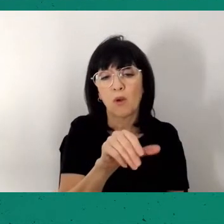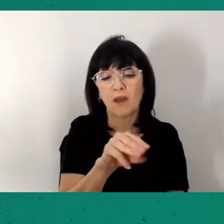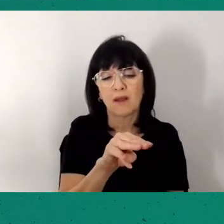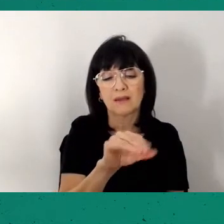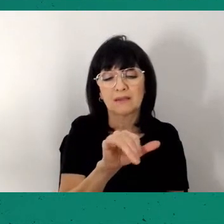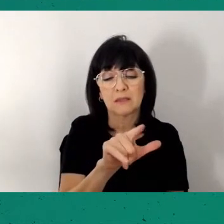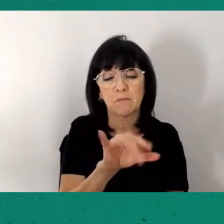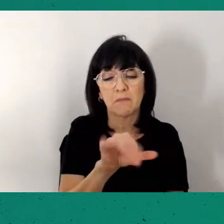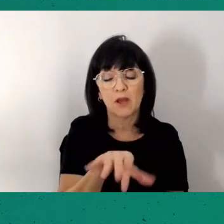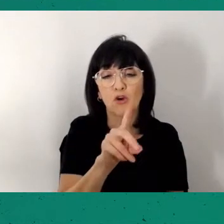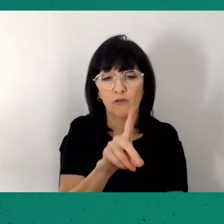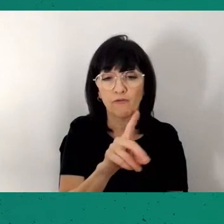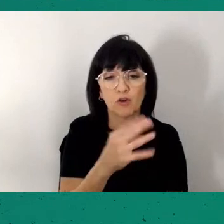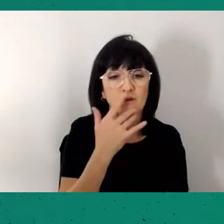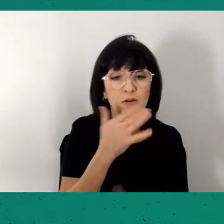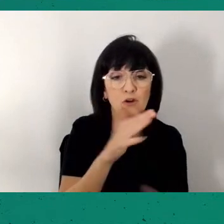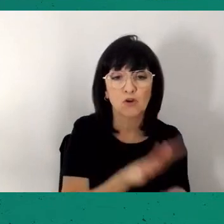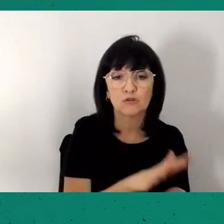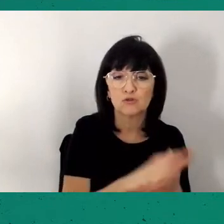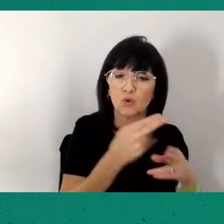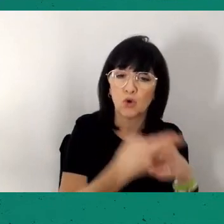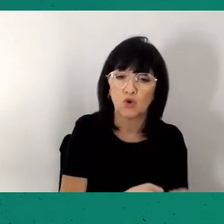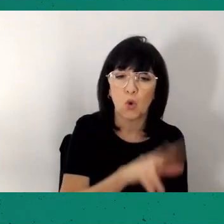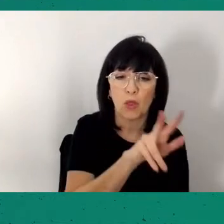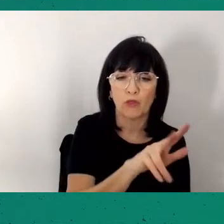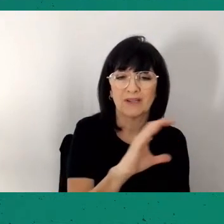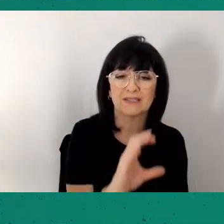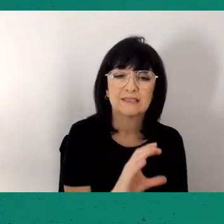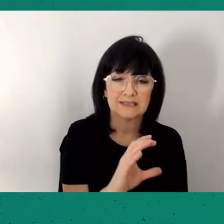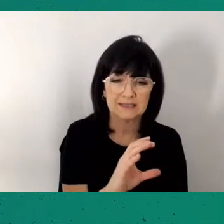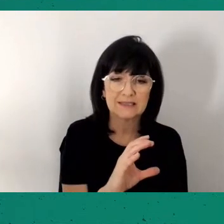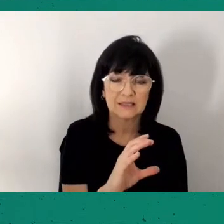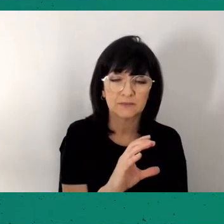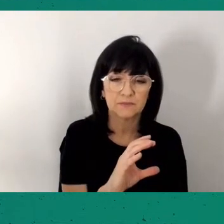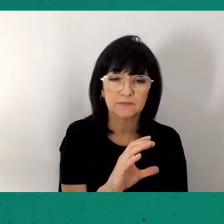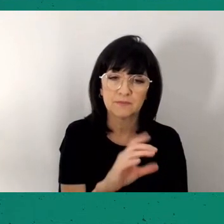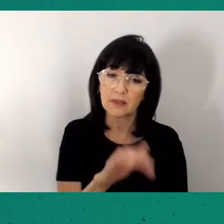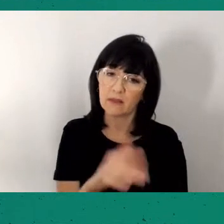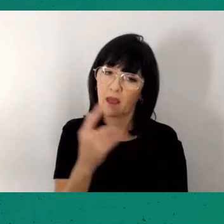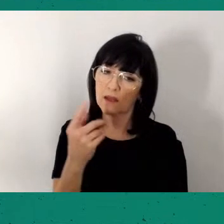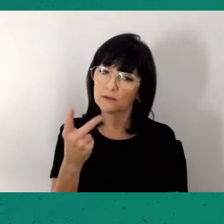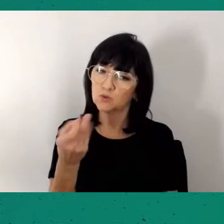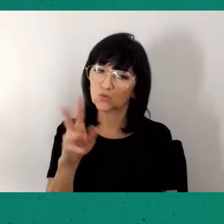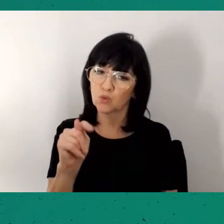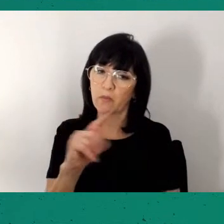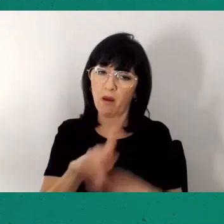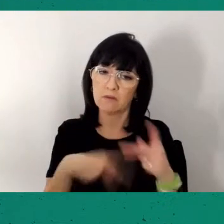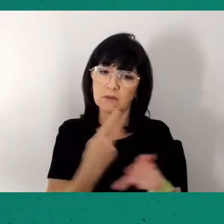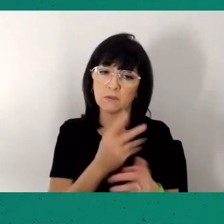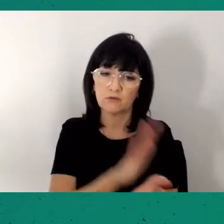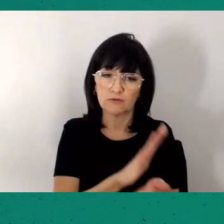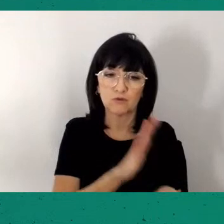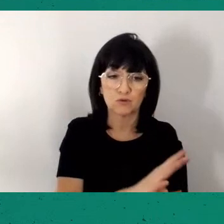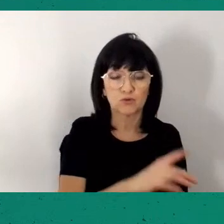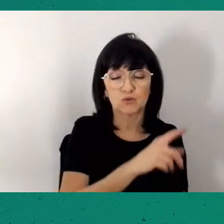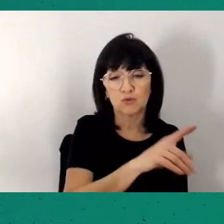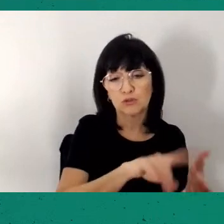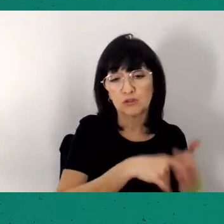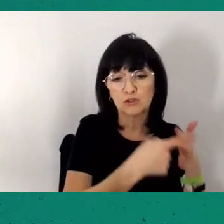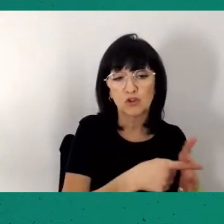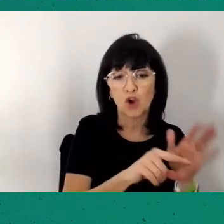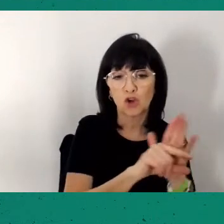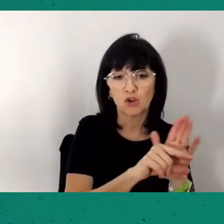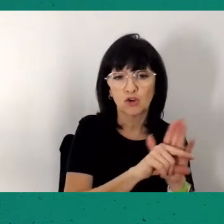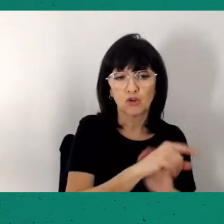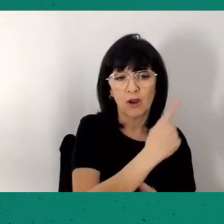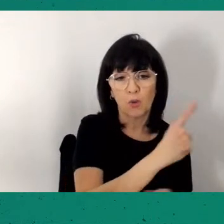It was another DuPont school. It had grades, when I started, grades 1 through 8, and the 9th